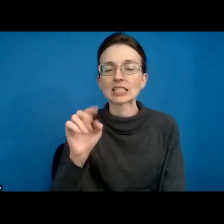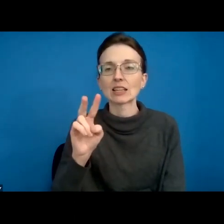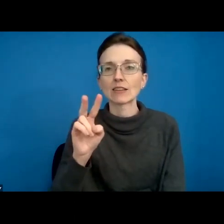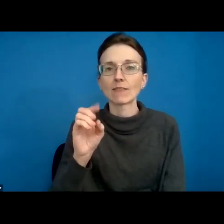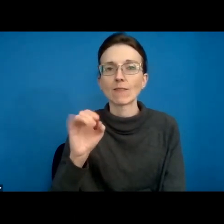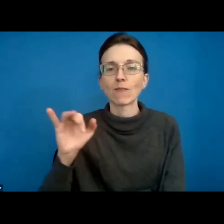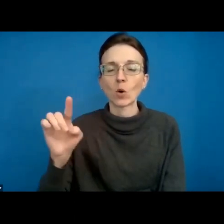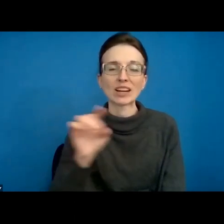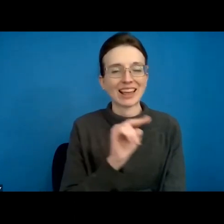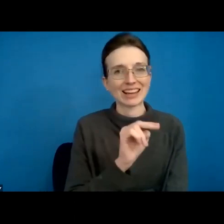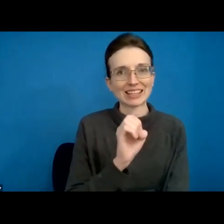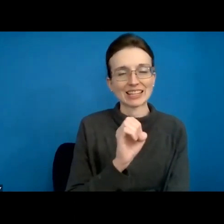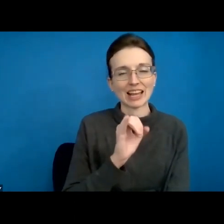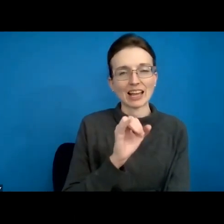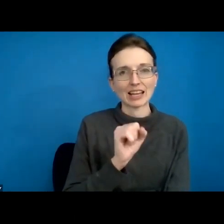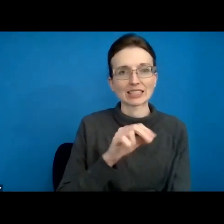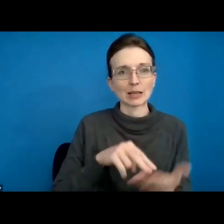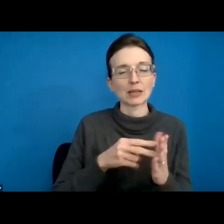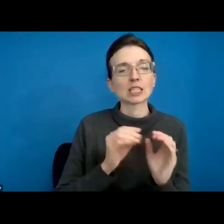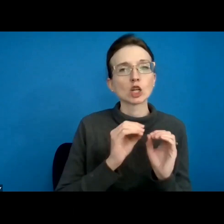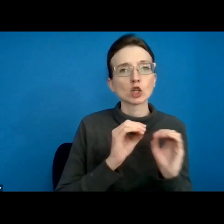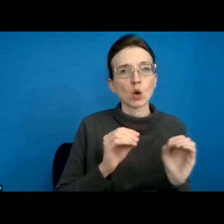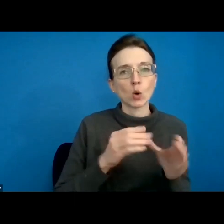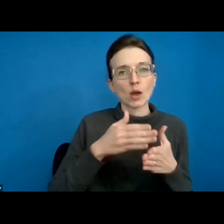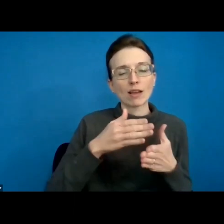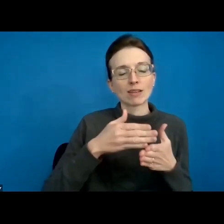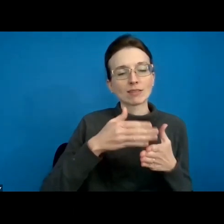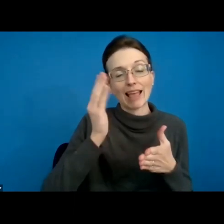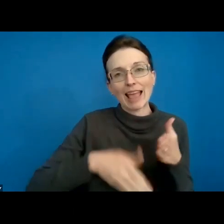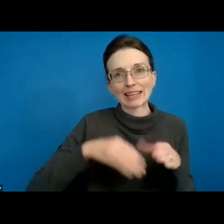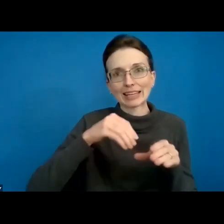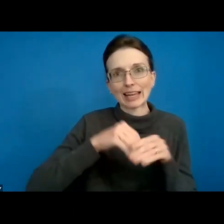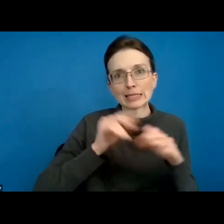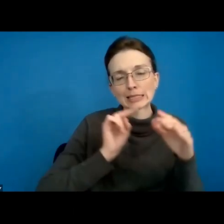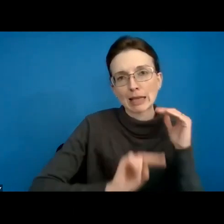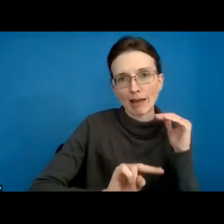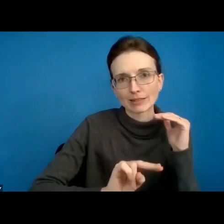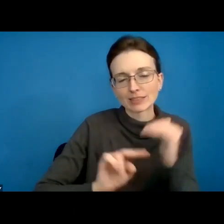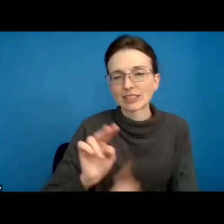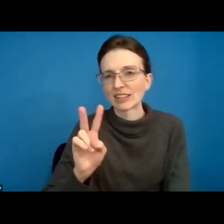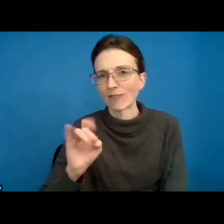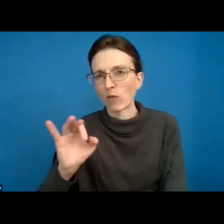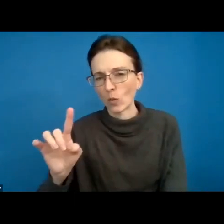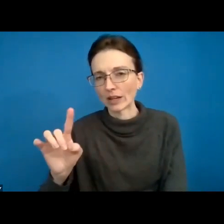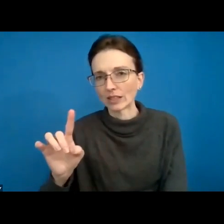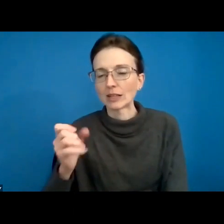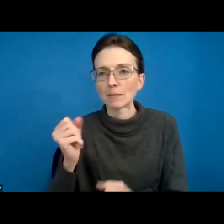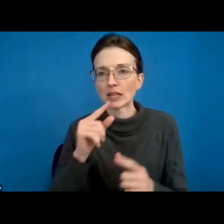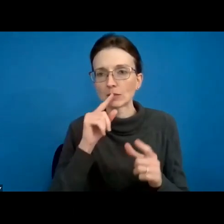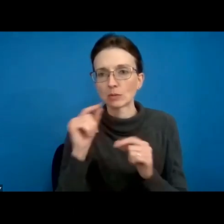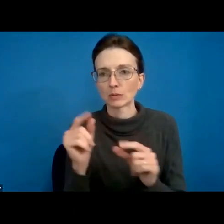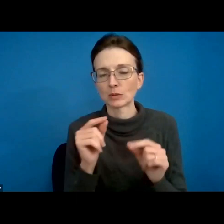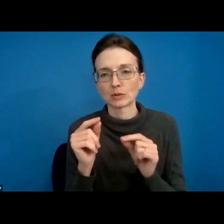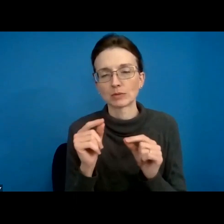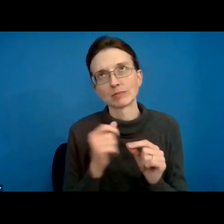NEIS stands for no end in sight, I think. NEIS void. There's a lot of tweets related to, sorry, I'm on